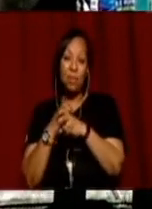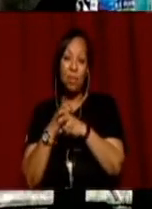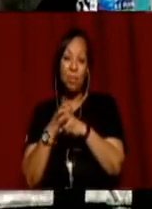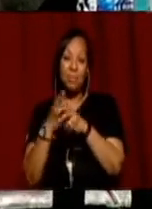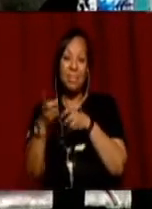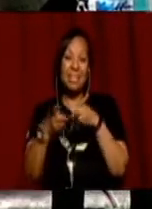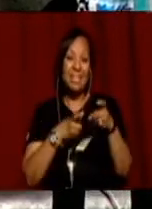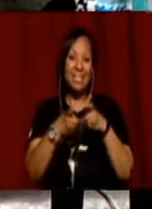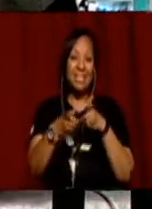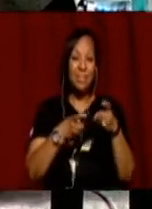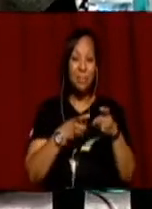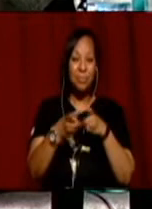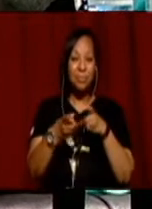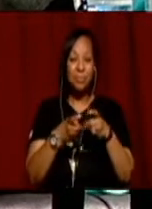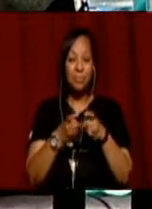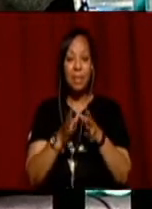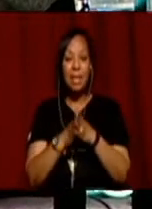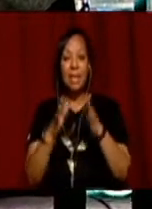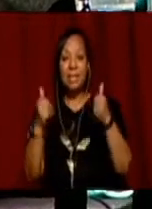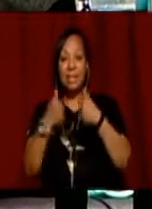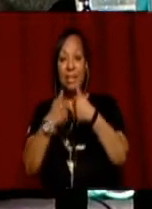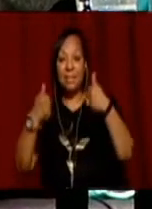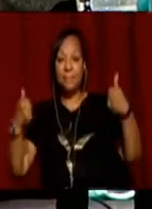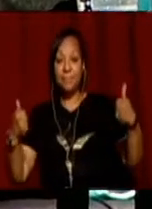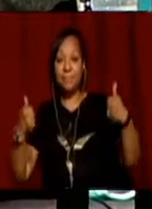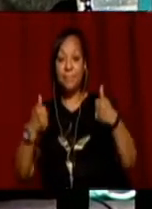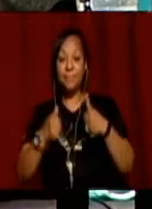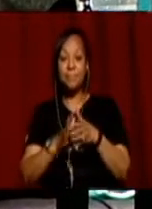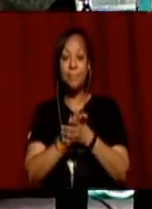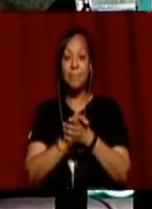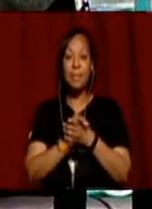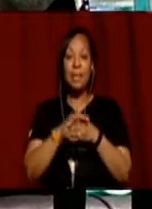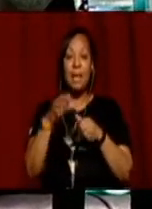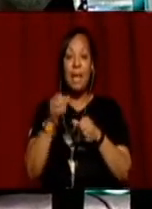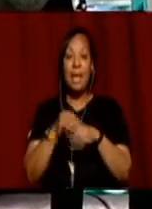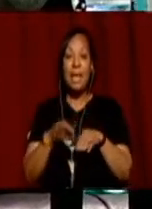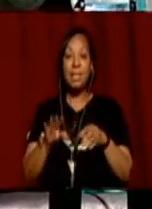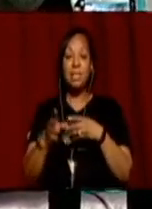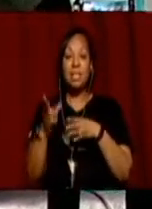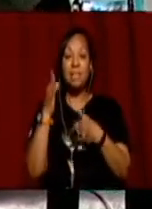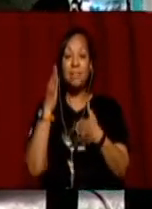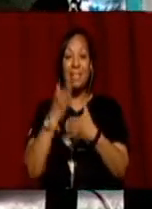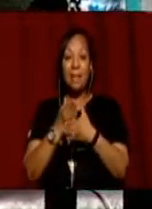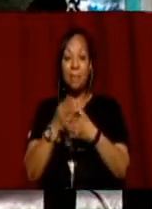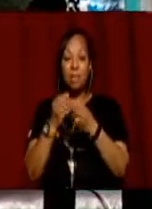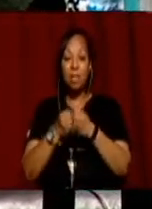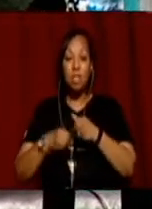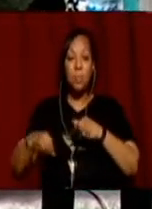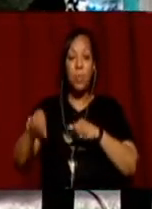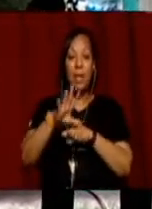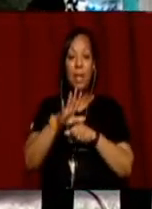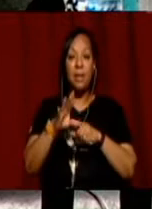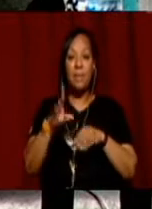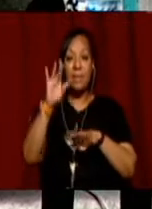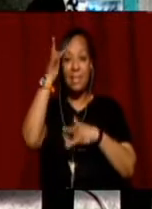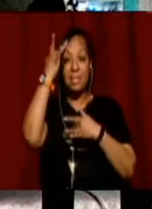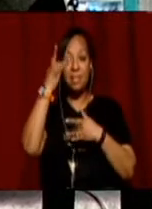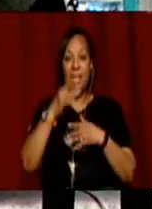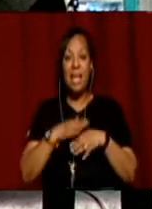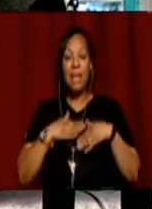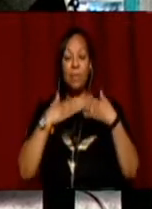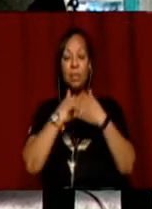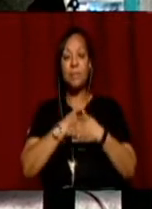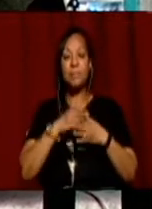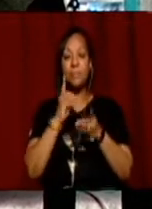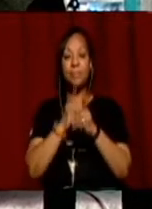manage the social distancing and to mitigate the effects of the disease. But I just want to express my appreciation to Dr.